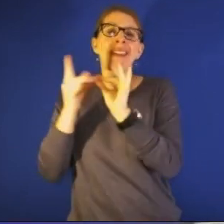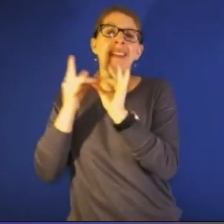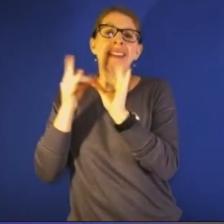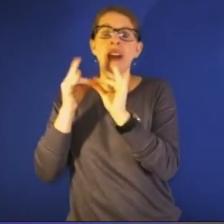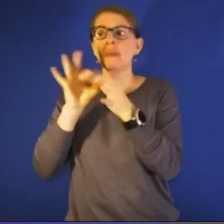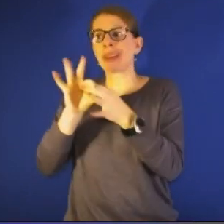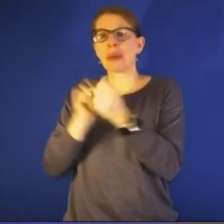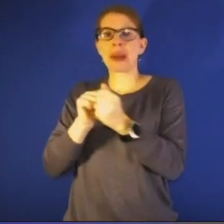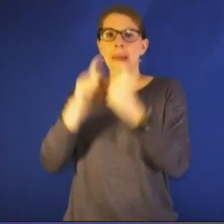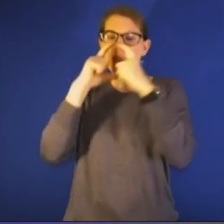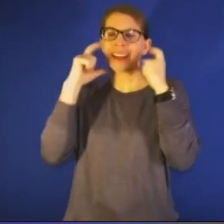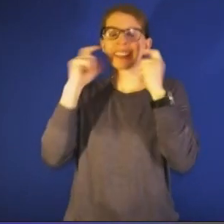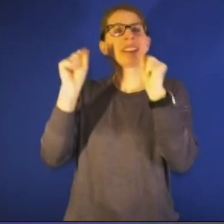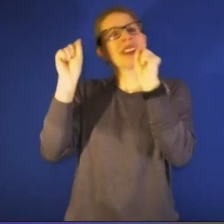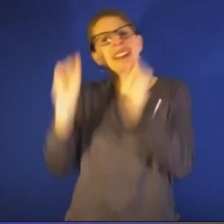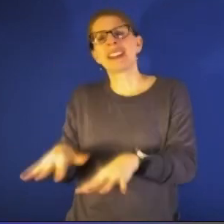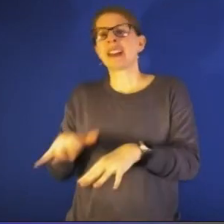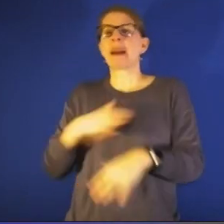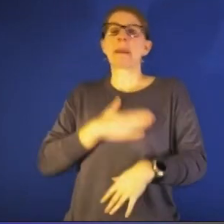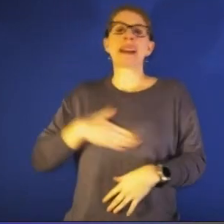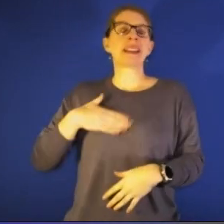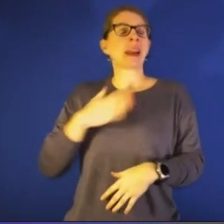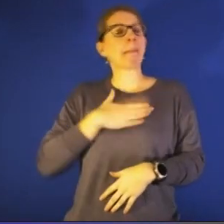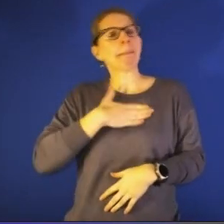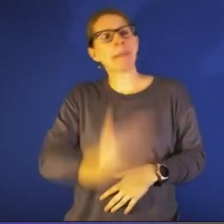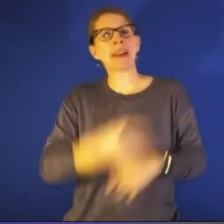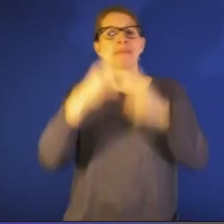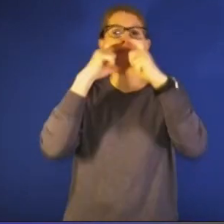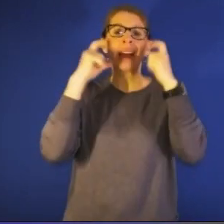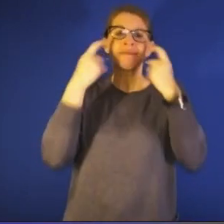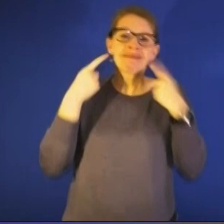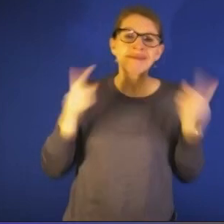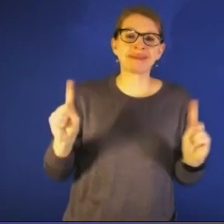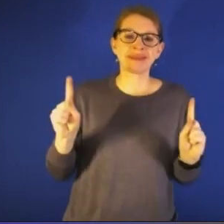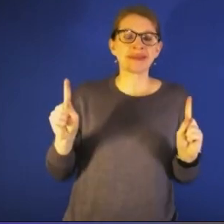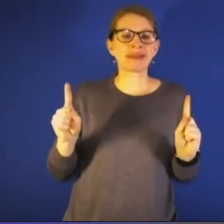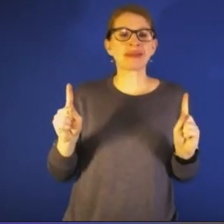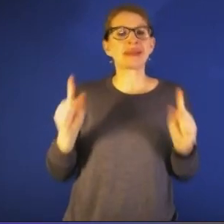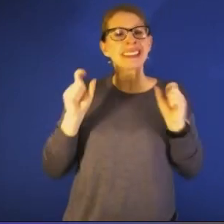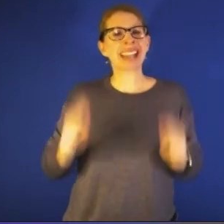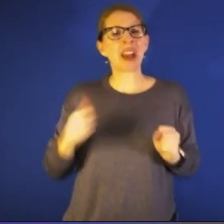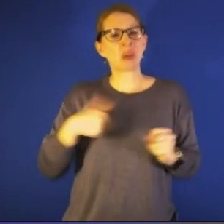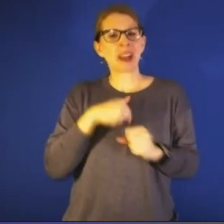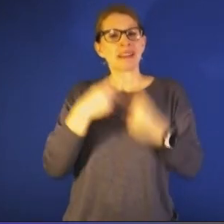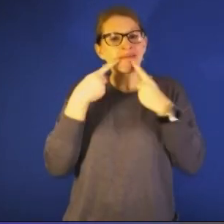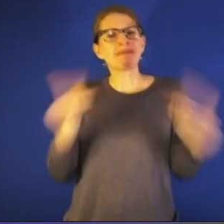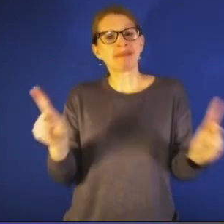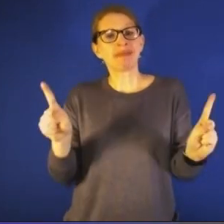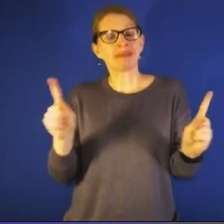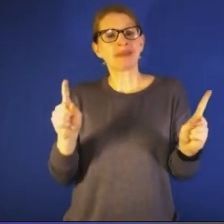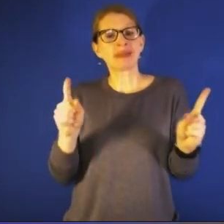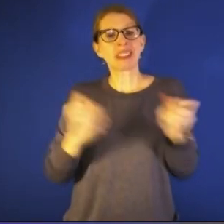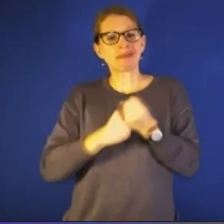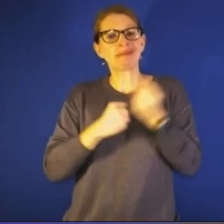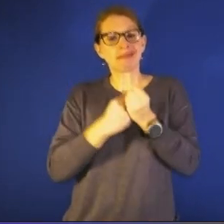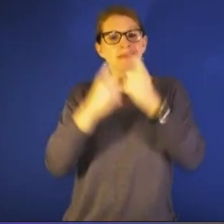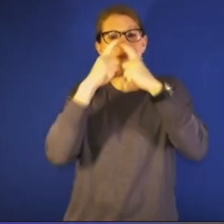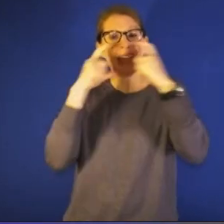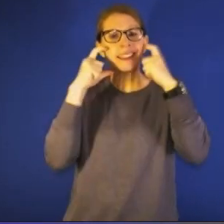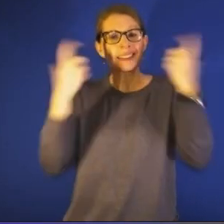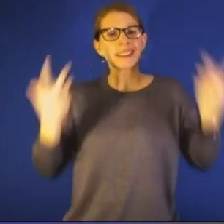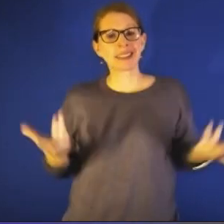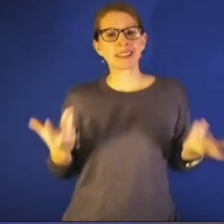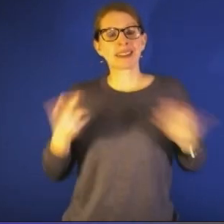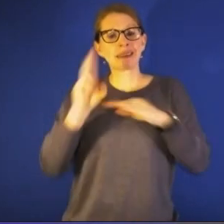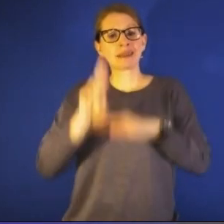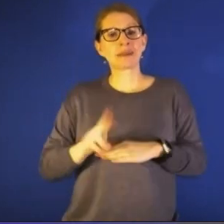just drop it for a minute and just admit that masking works? Yep. Can we just say masking clearly works? And that the way to make